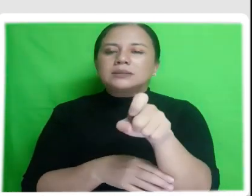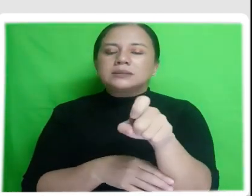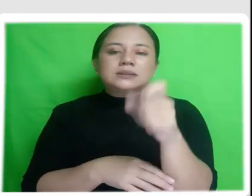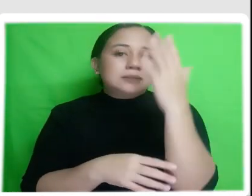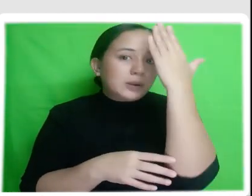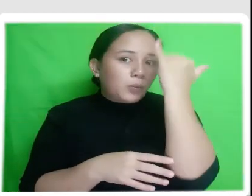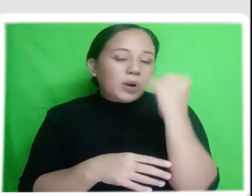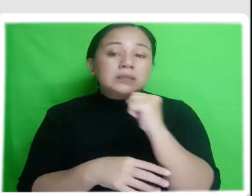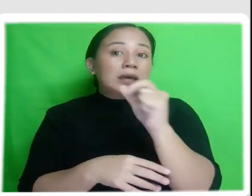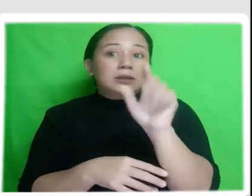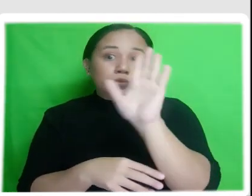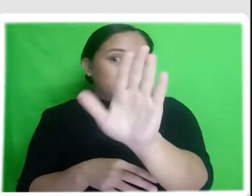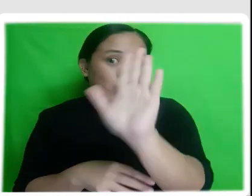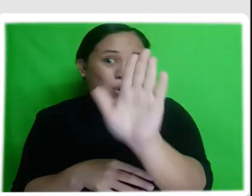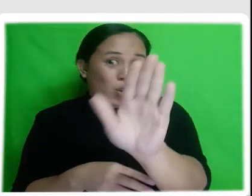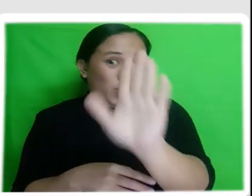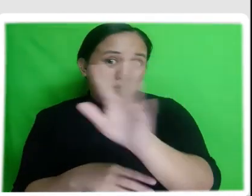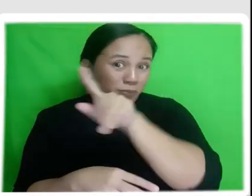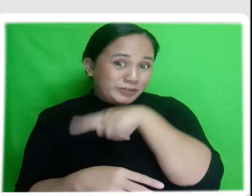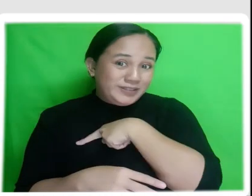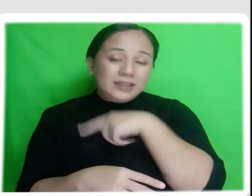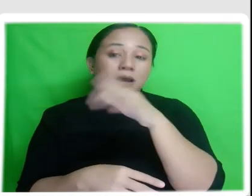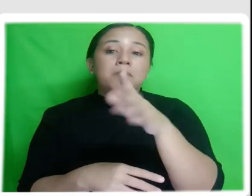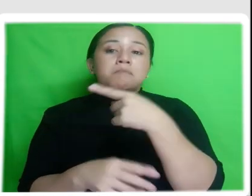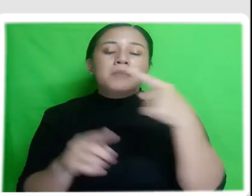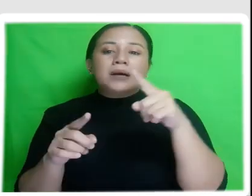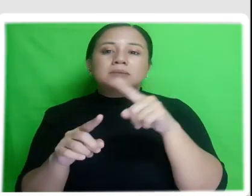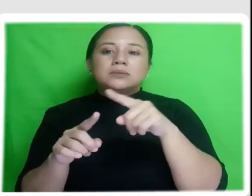of you personally, but of ENET